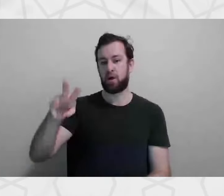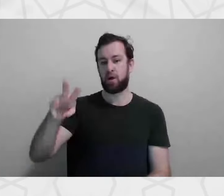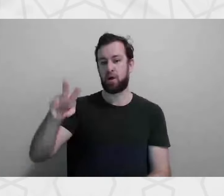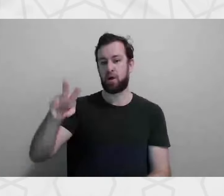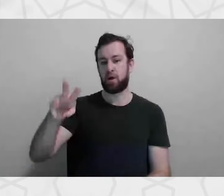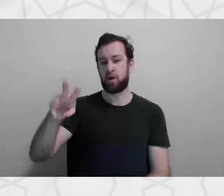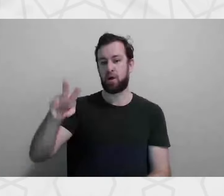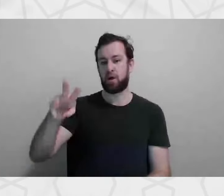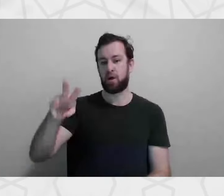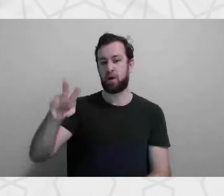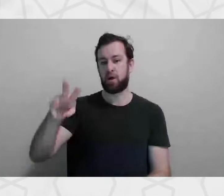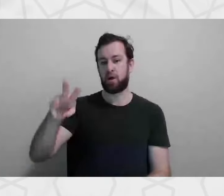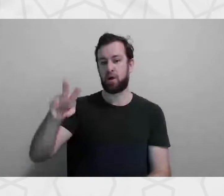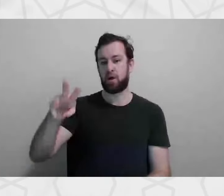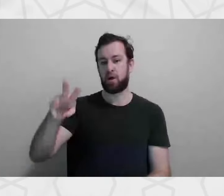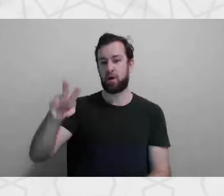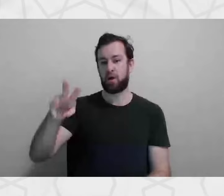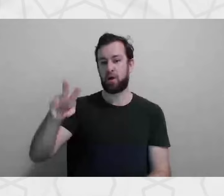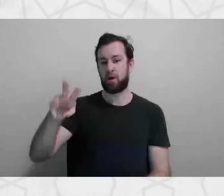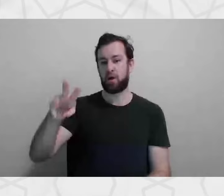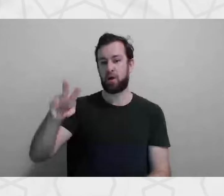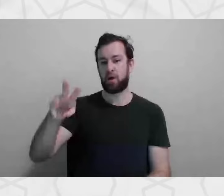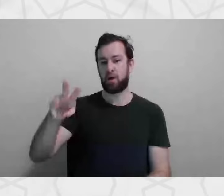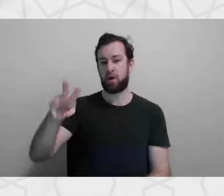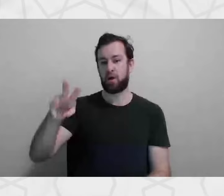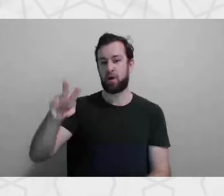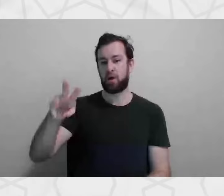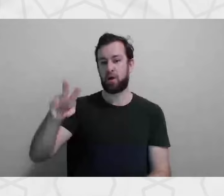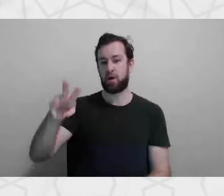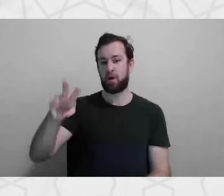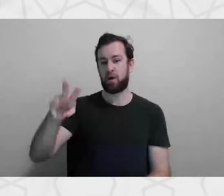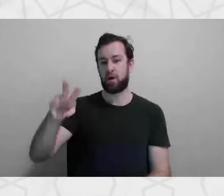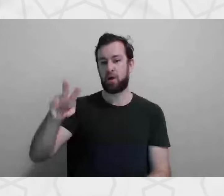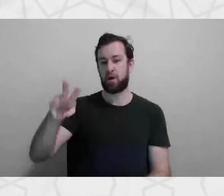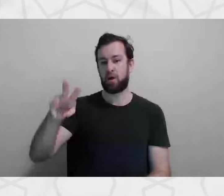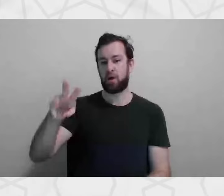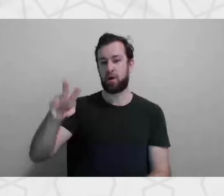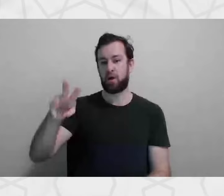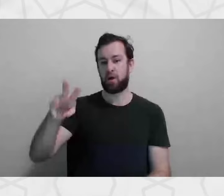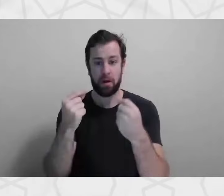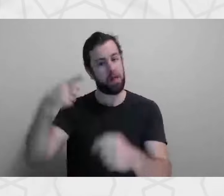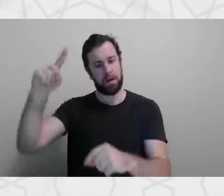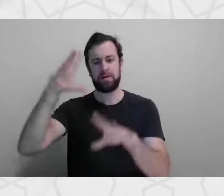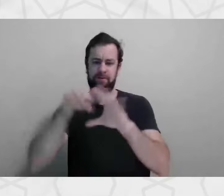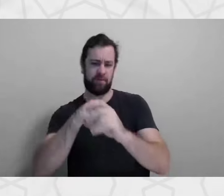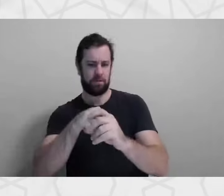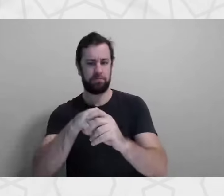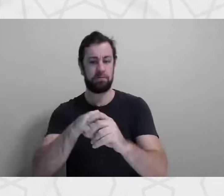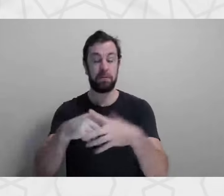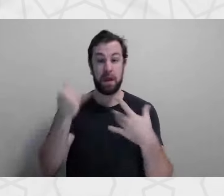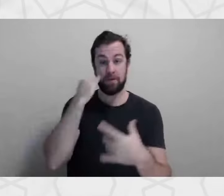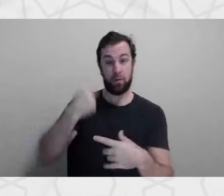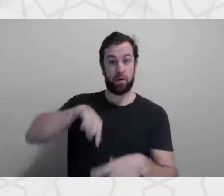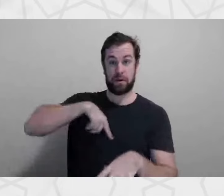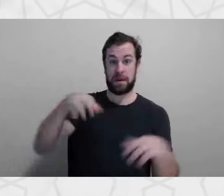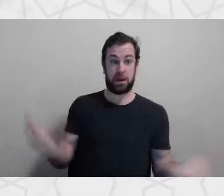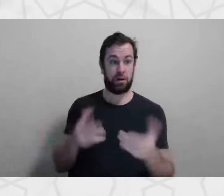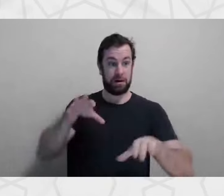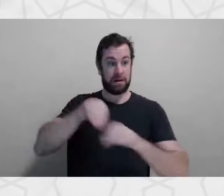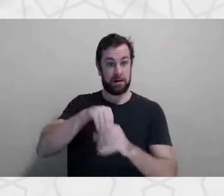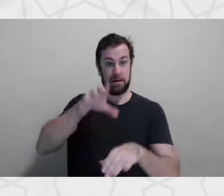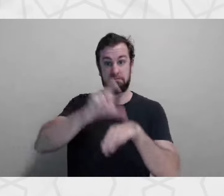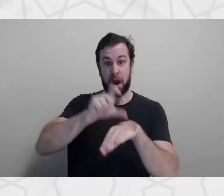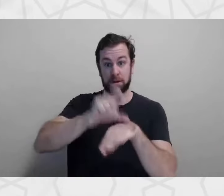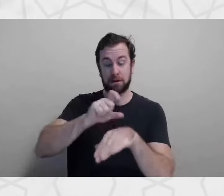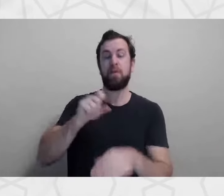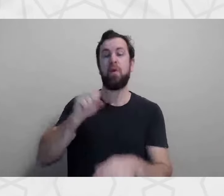be aware of Allah in all that we do, whether we are in the masjid, on